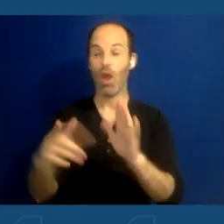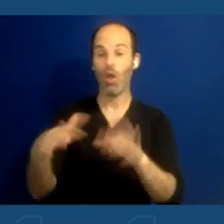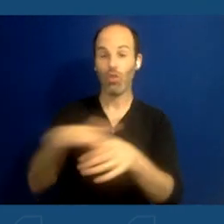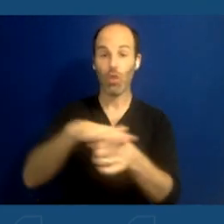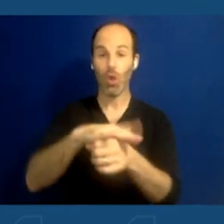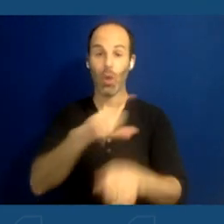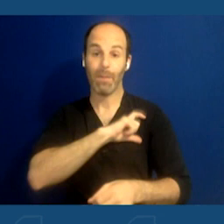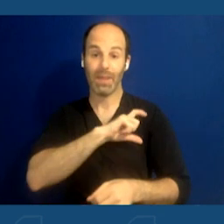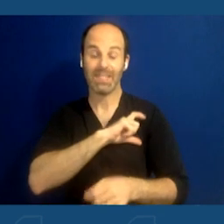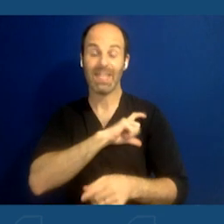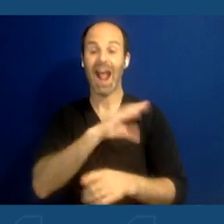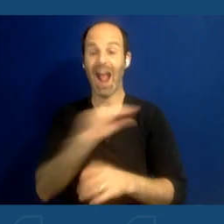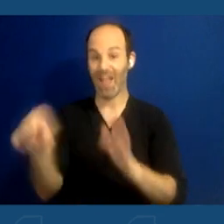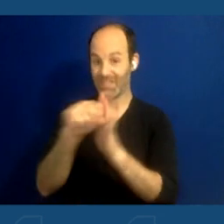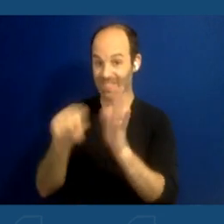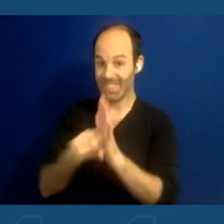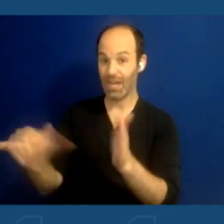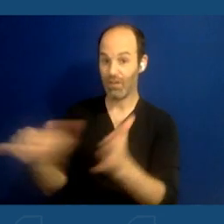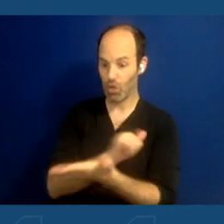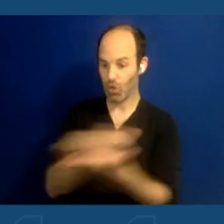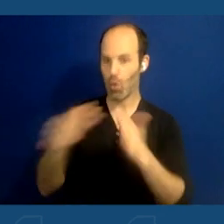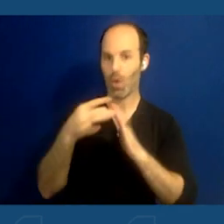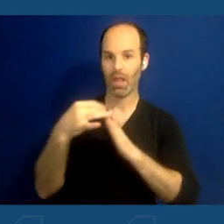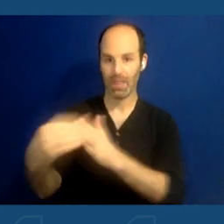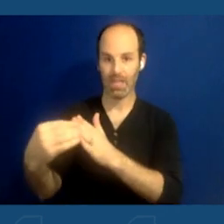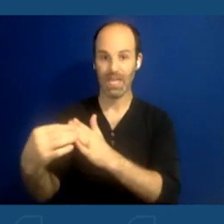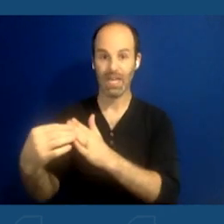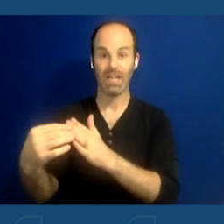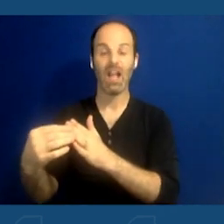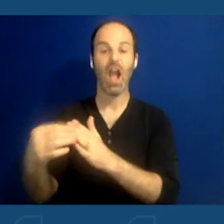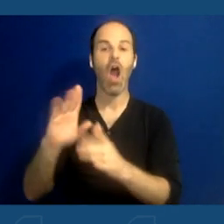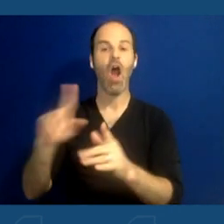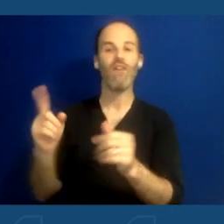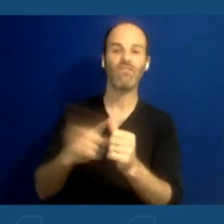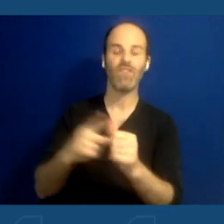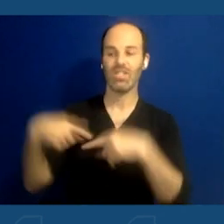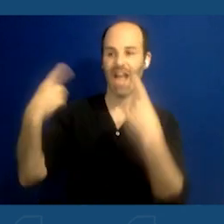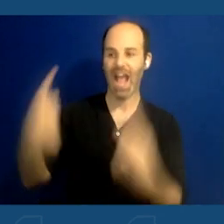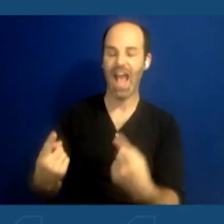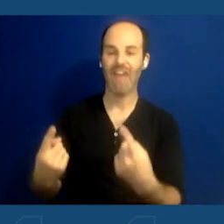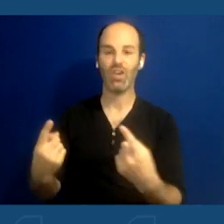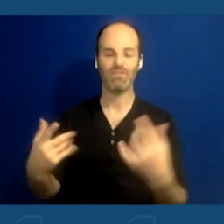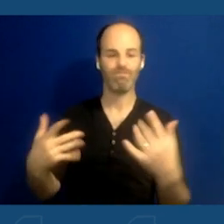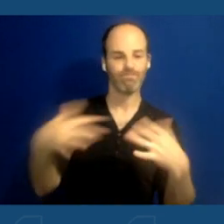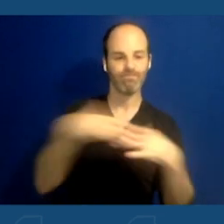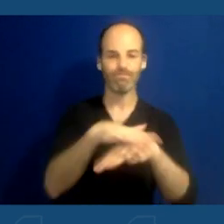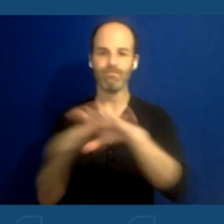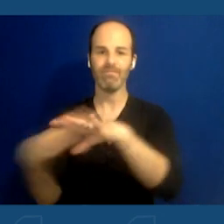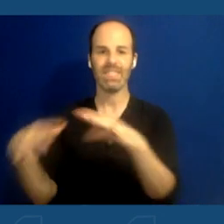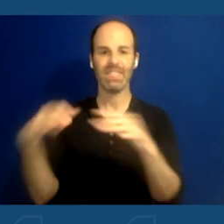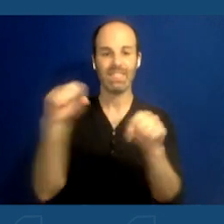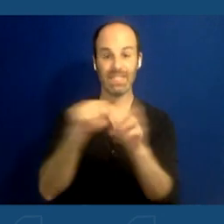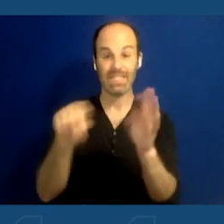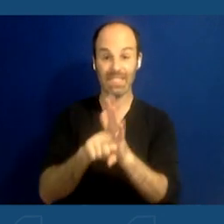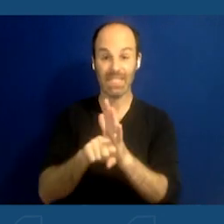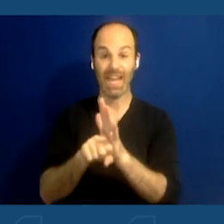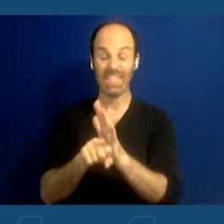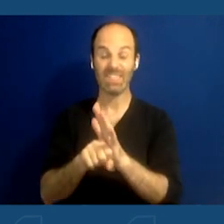state of New York, led by the state of New York, our first ever Interstate Gun Task Force. And that includes representatives from 9 states.